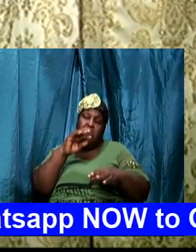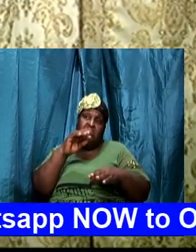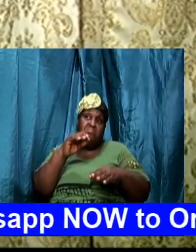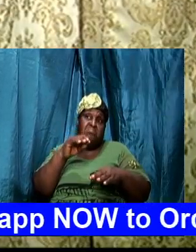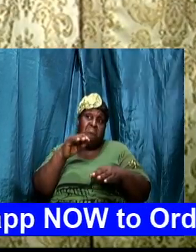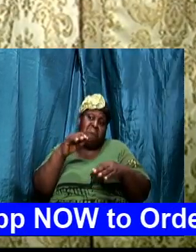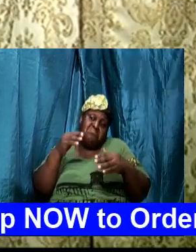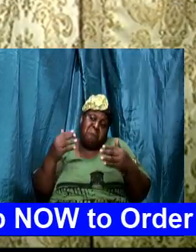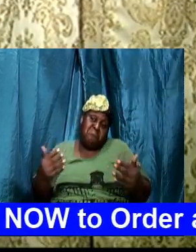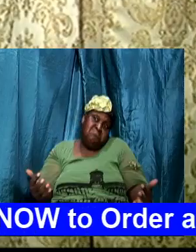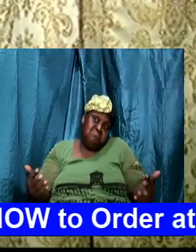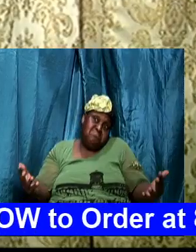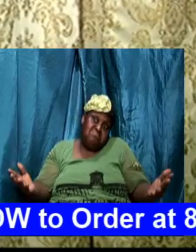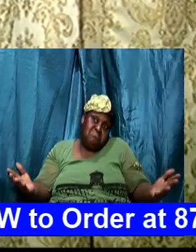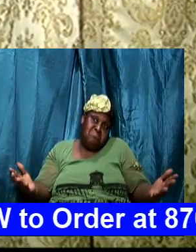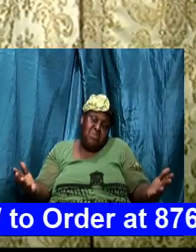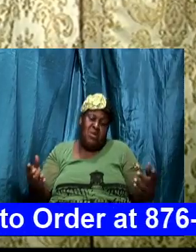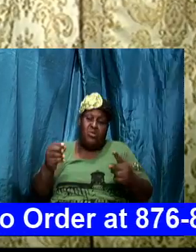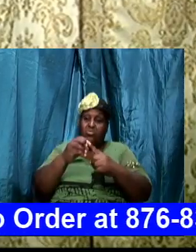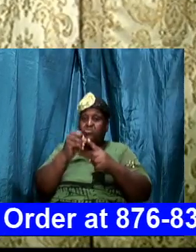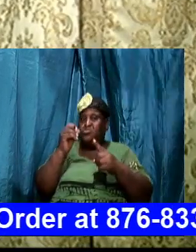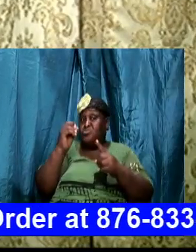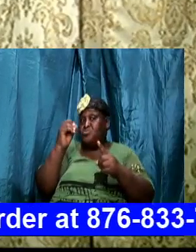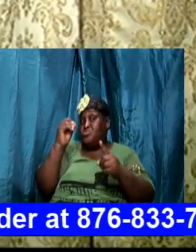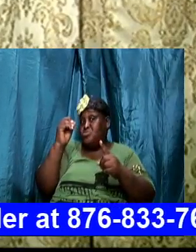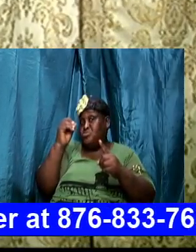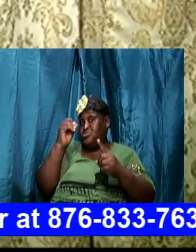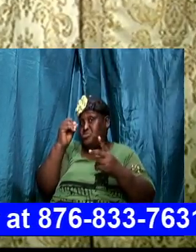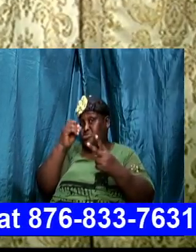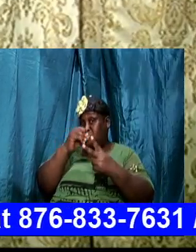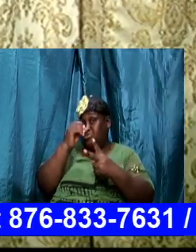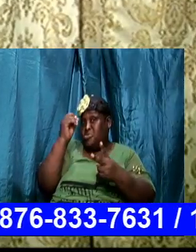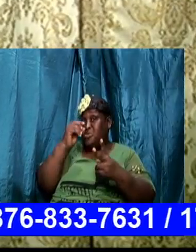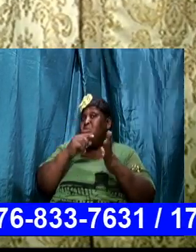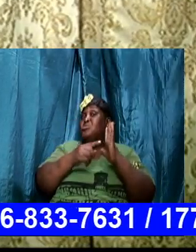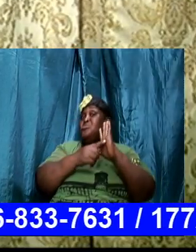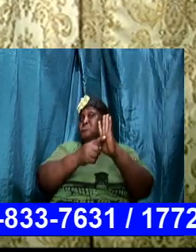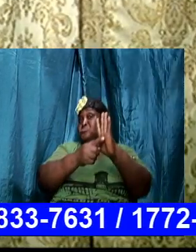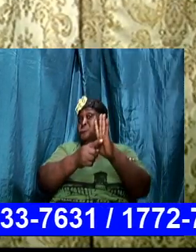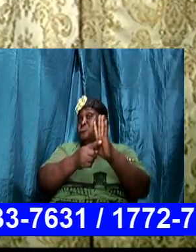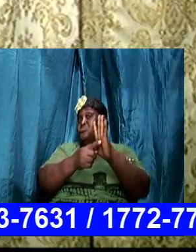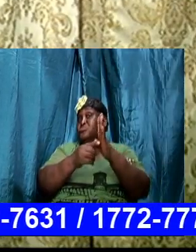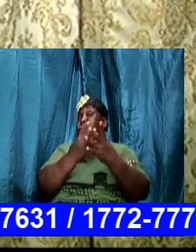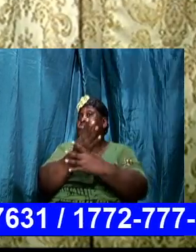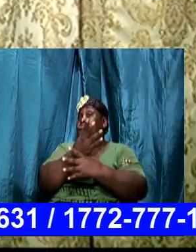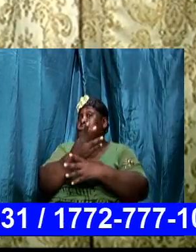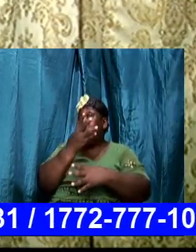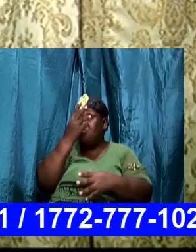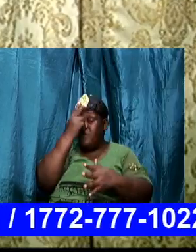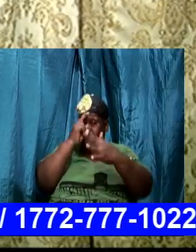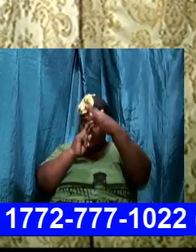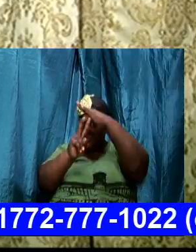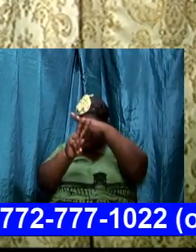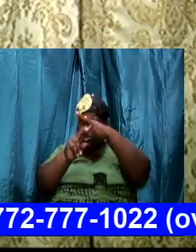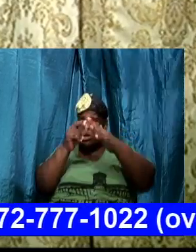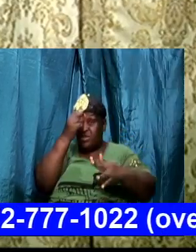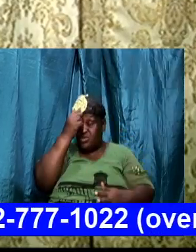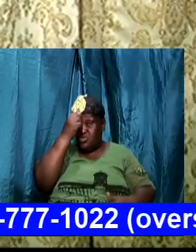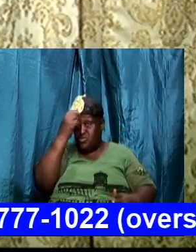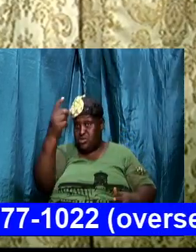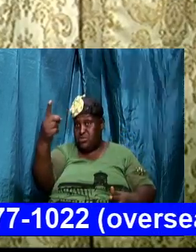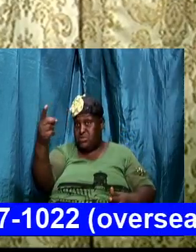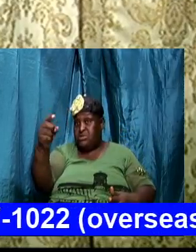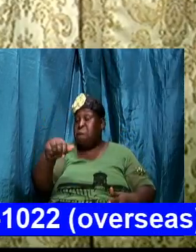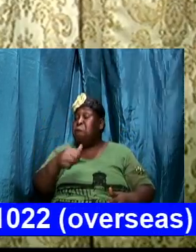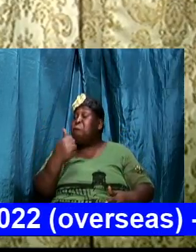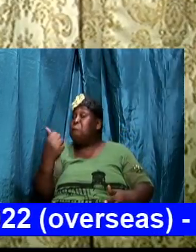things through dreams. He may choose to reveal some things through visions and other